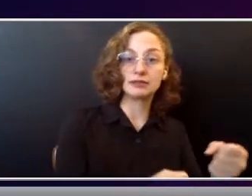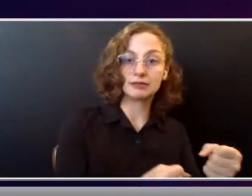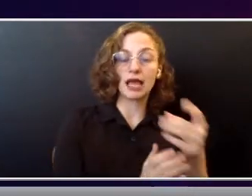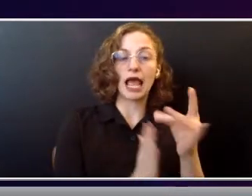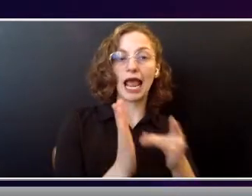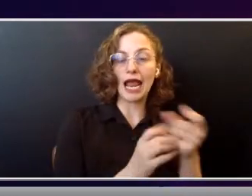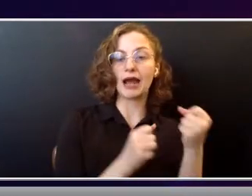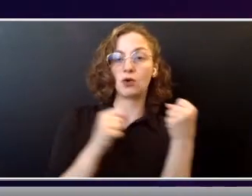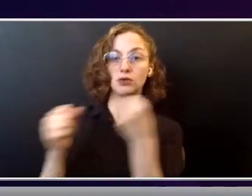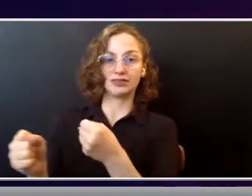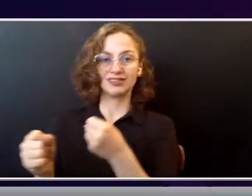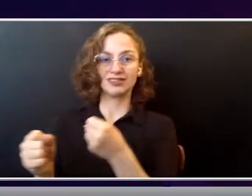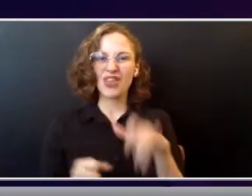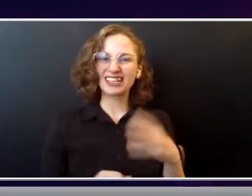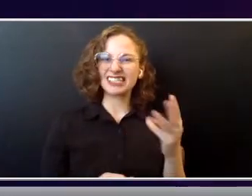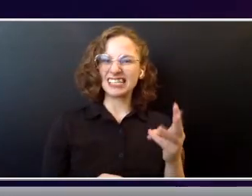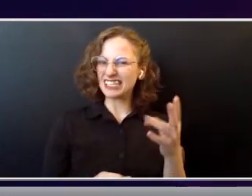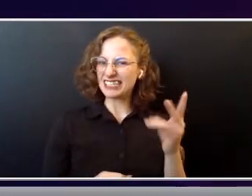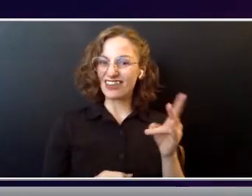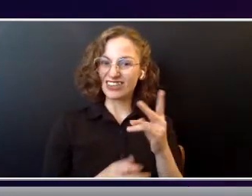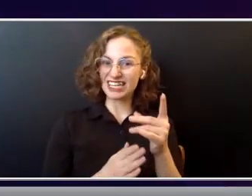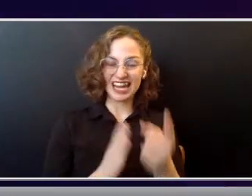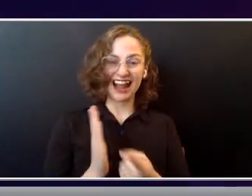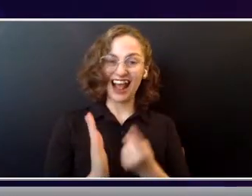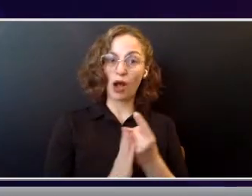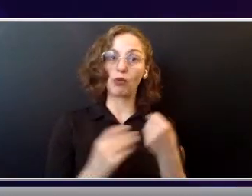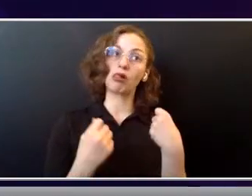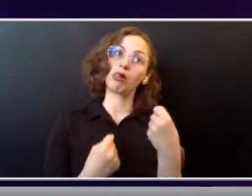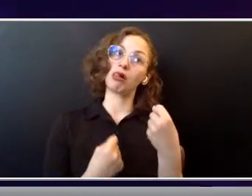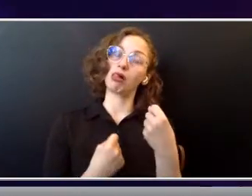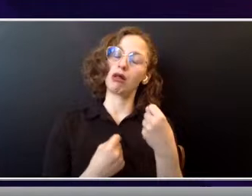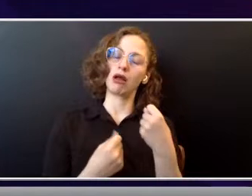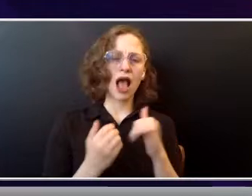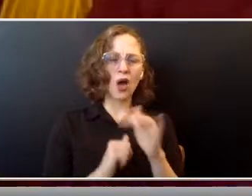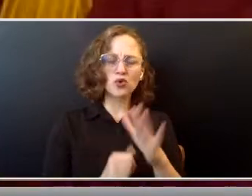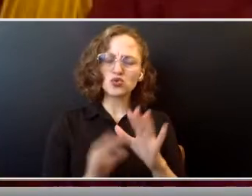How does your family handle such a huge disruption?